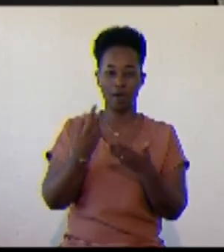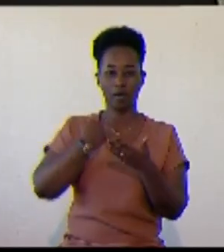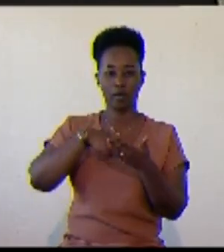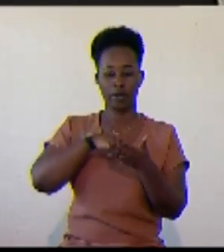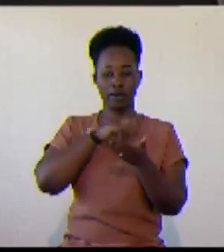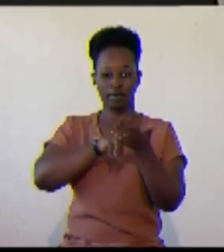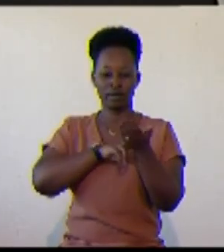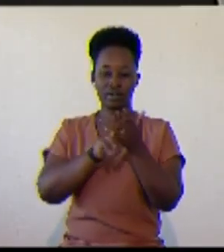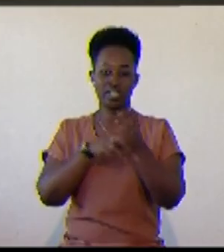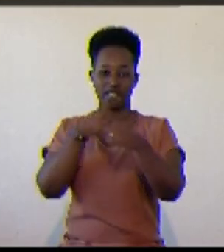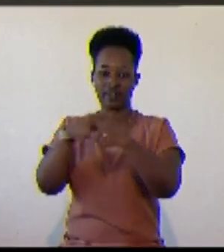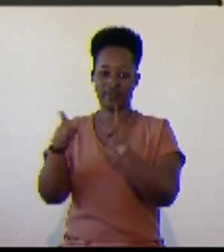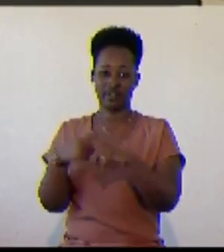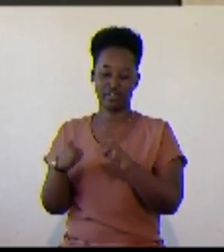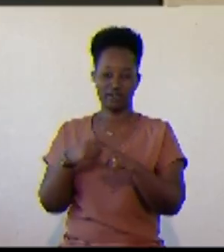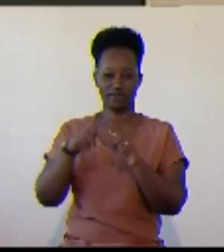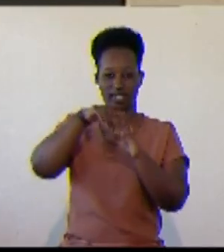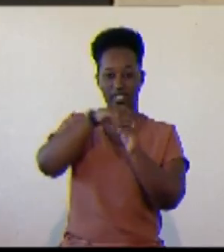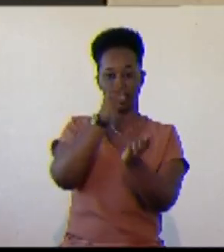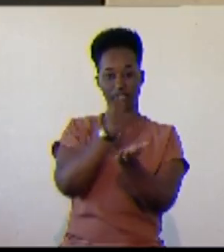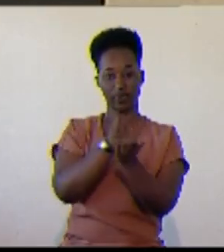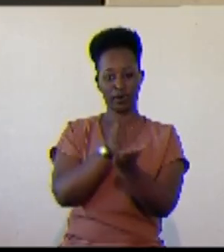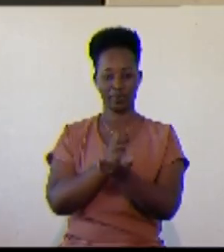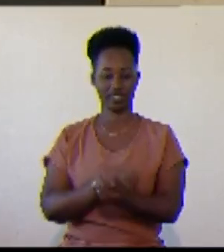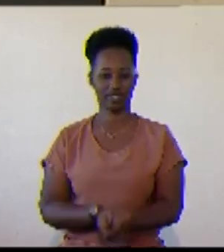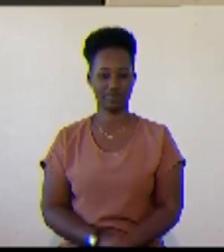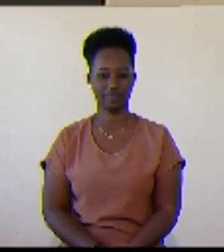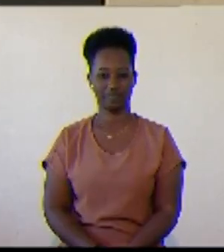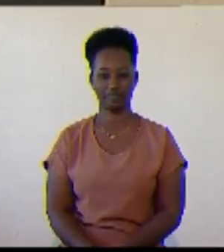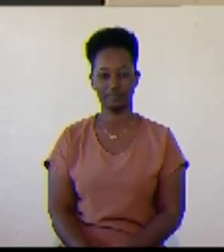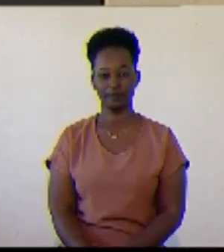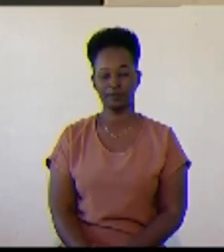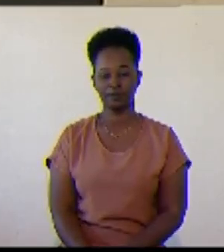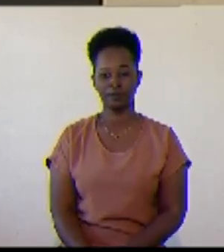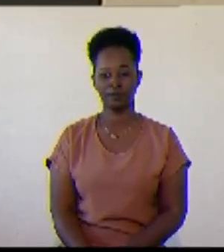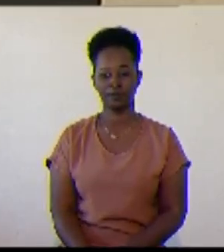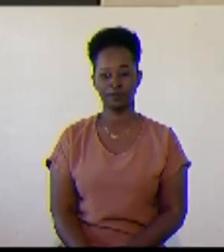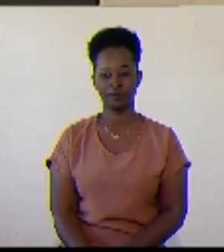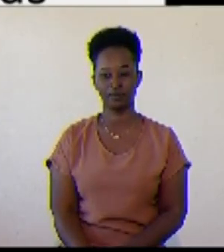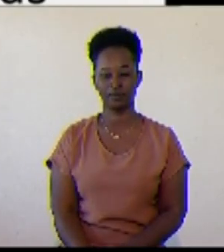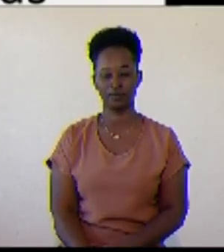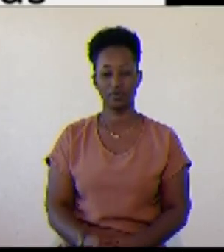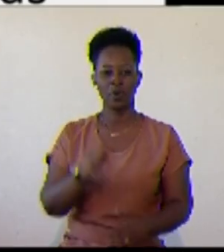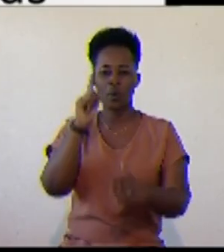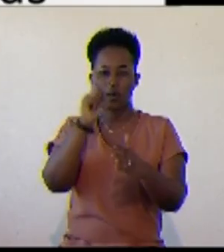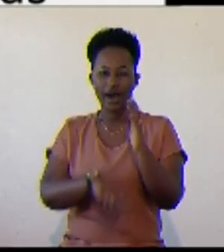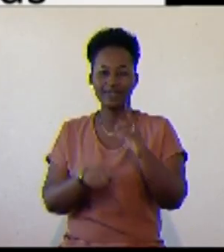differentiation in economics. So if we continue, so what is